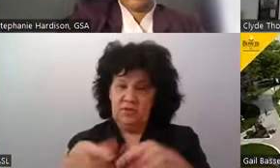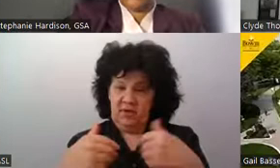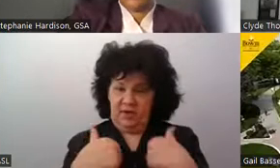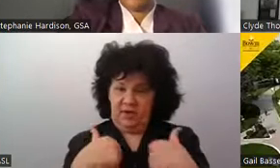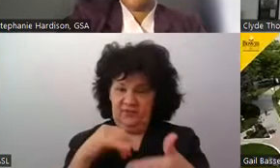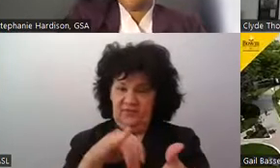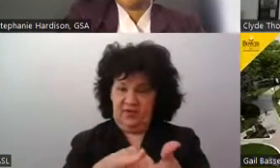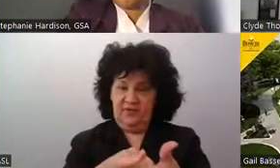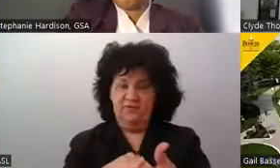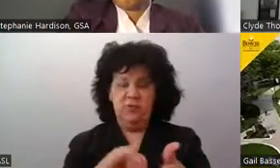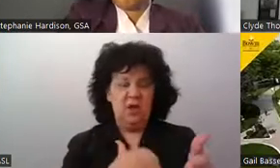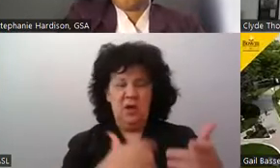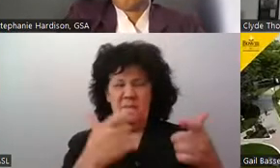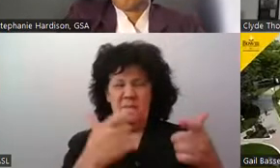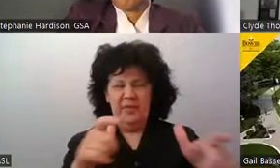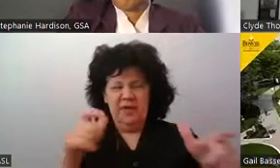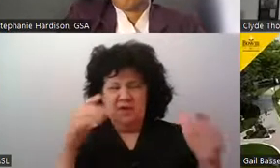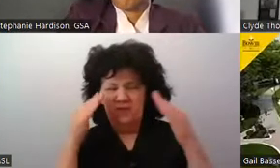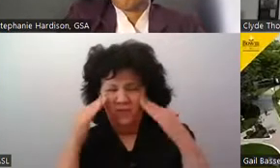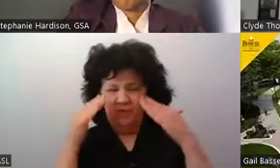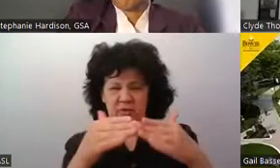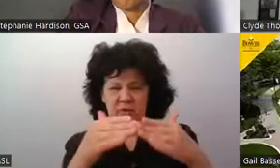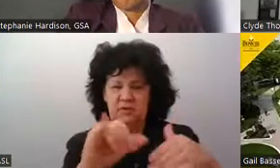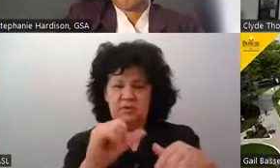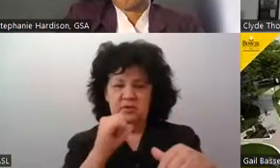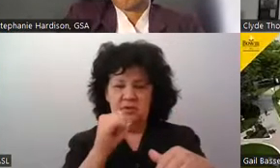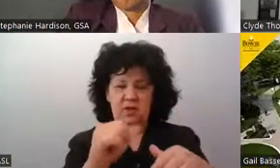that FAI is to not duplicate, work together,